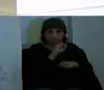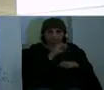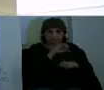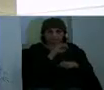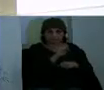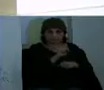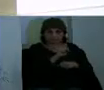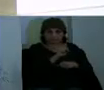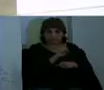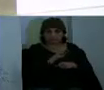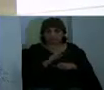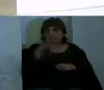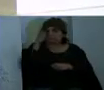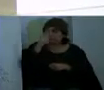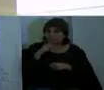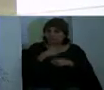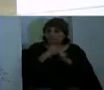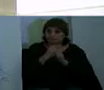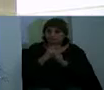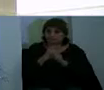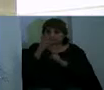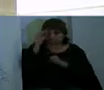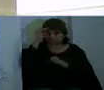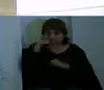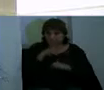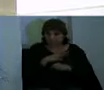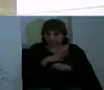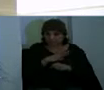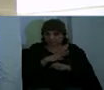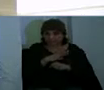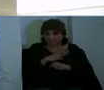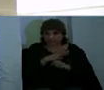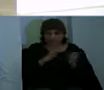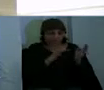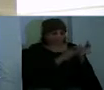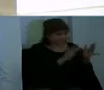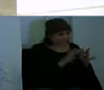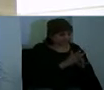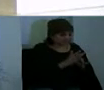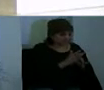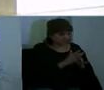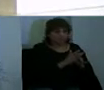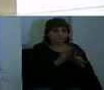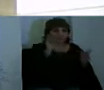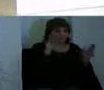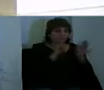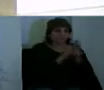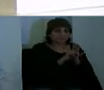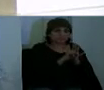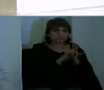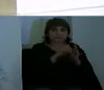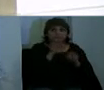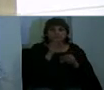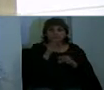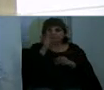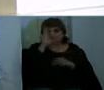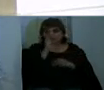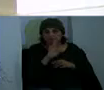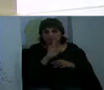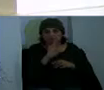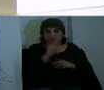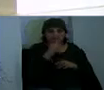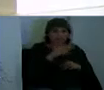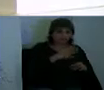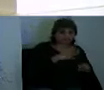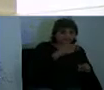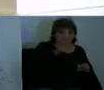created Jesus, who is the creator, him and male and female and male created